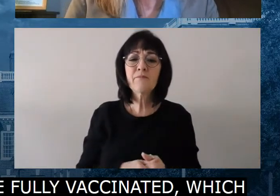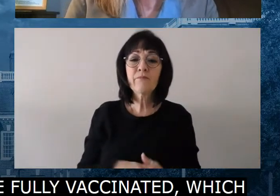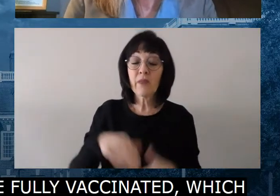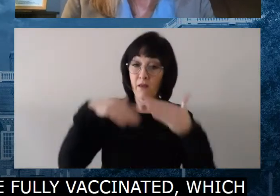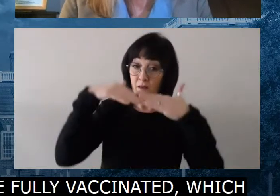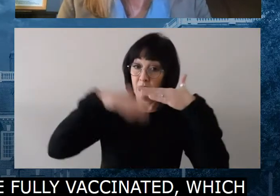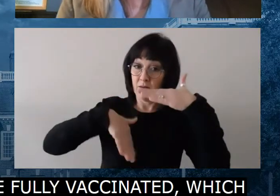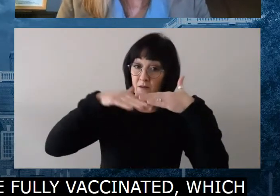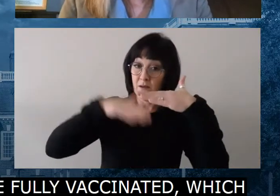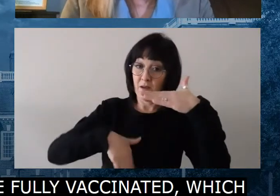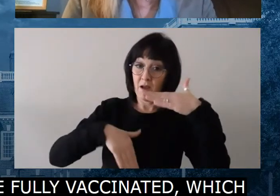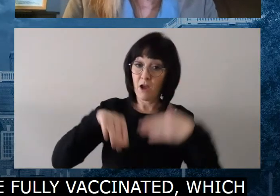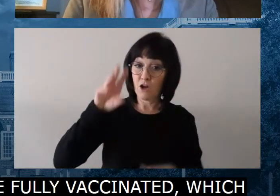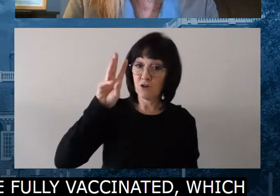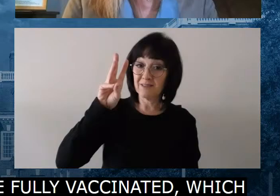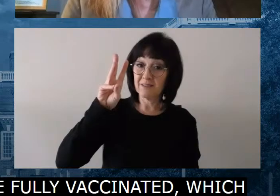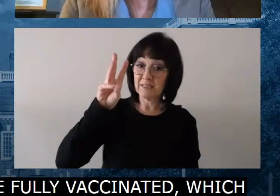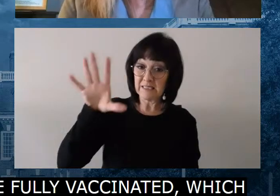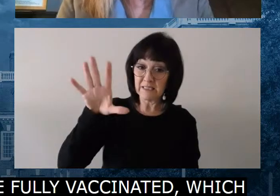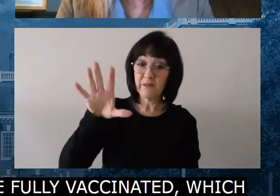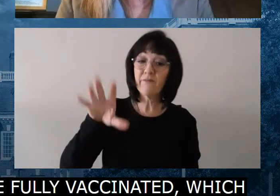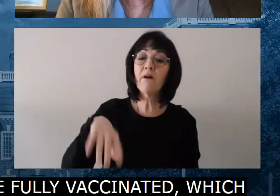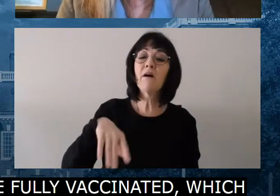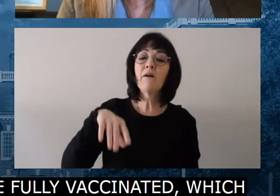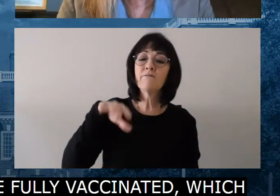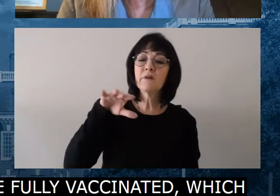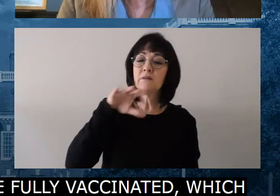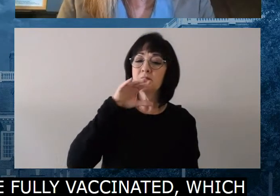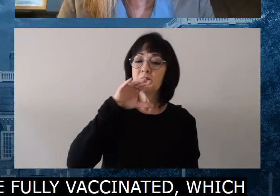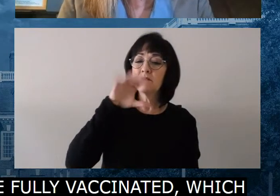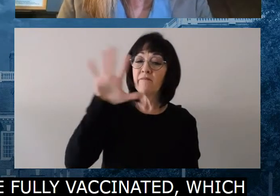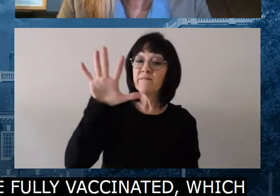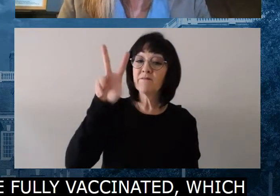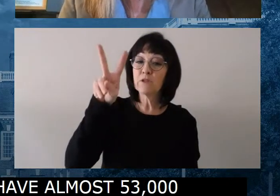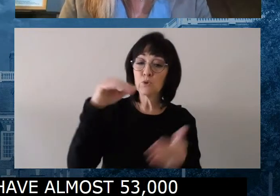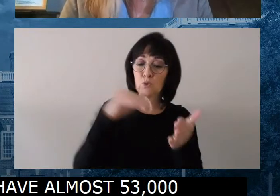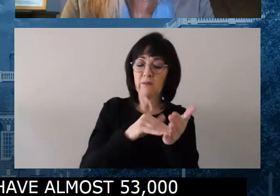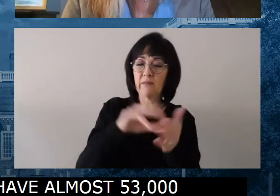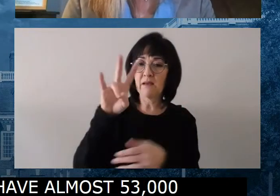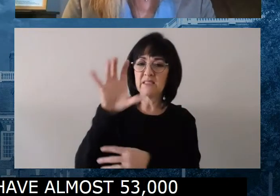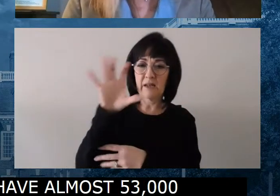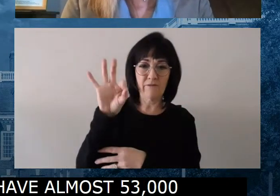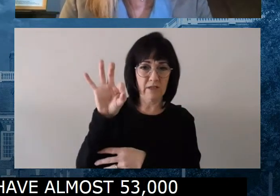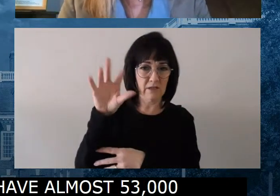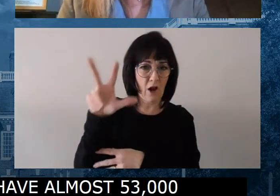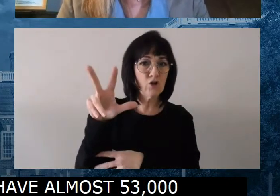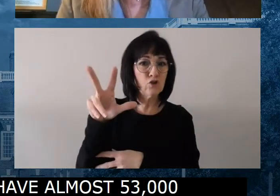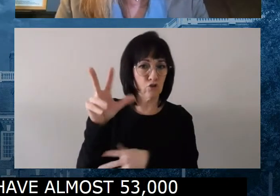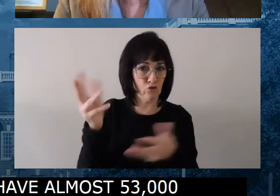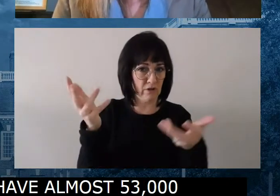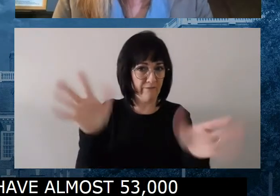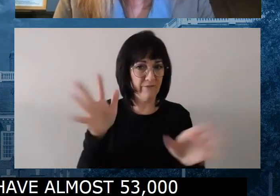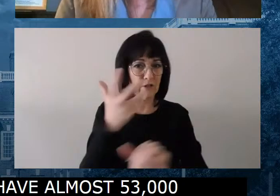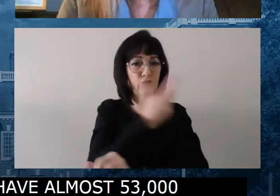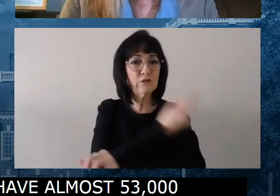almost 53,000 individuals who are fully vaccinated. So we're really making some big